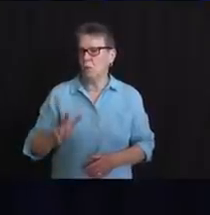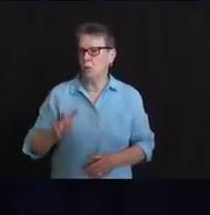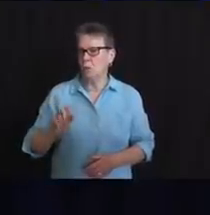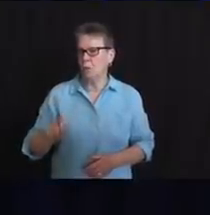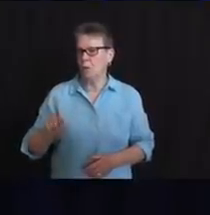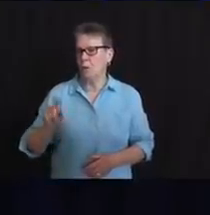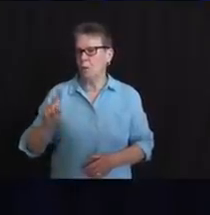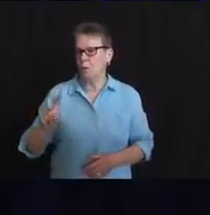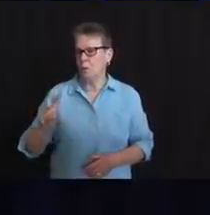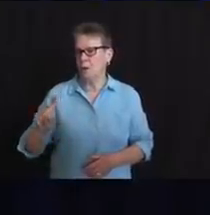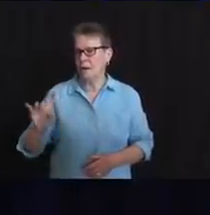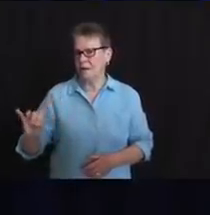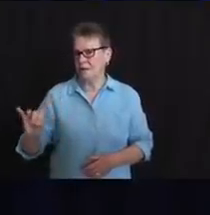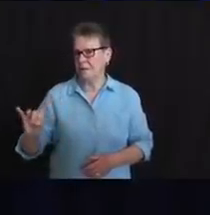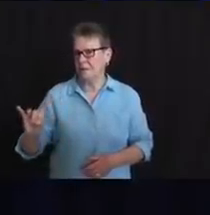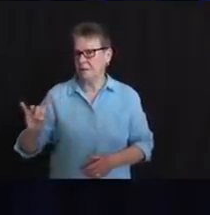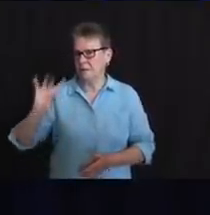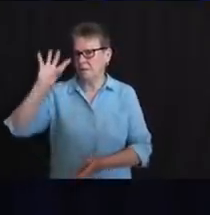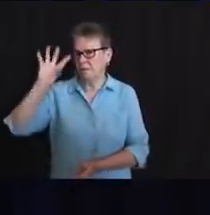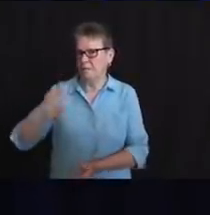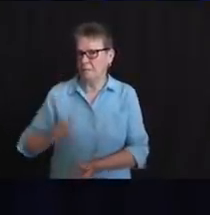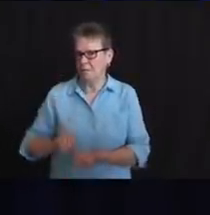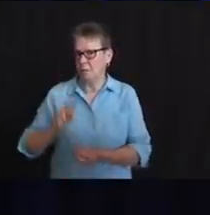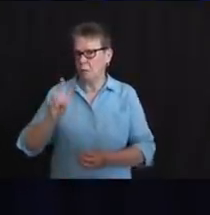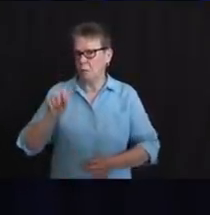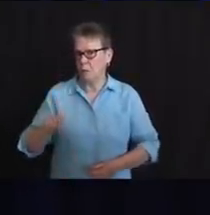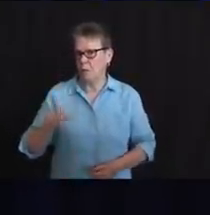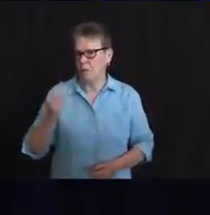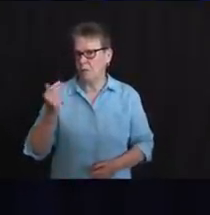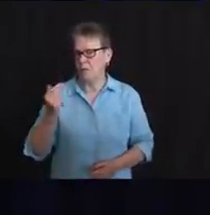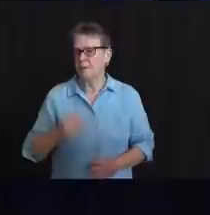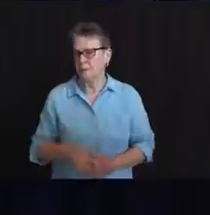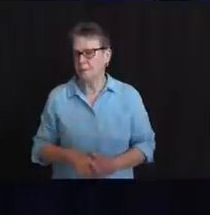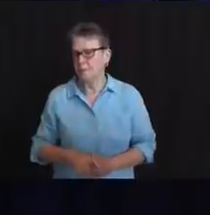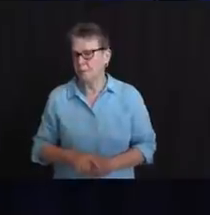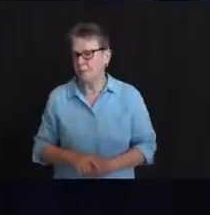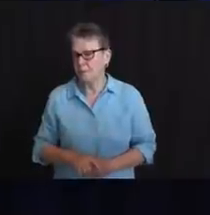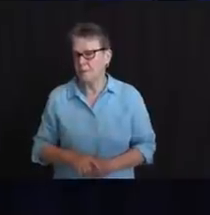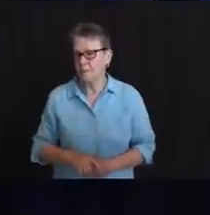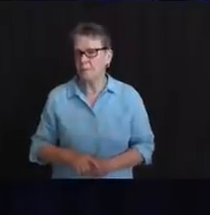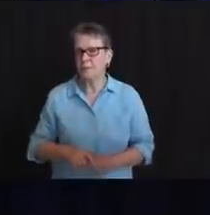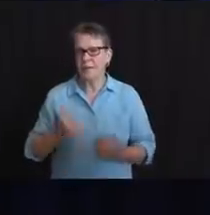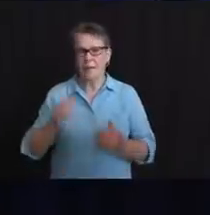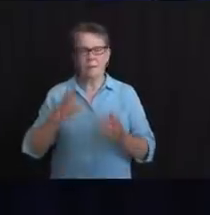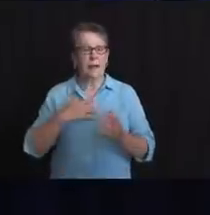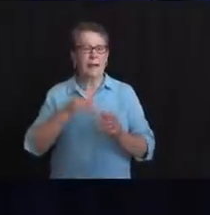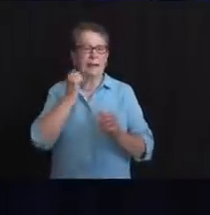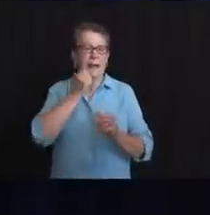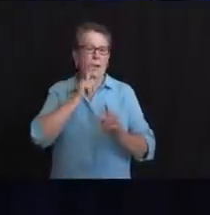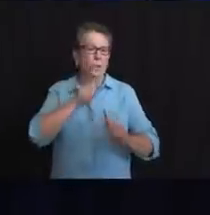my daily report. Please continue to stay safe, and let's get vaccinated. Thank you.